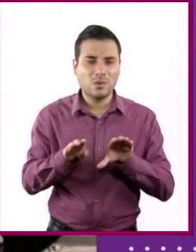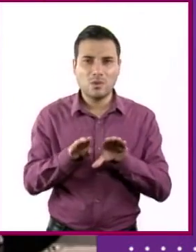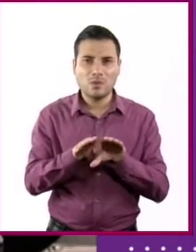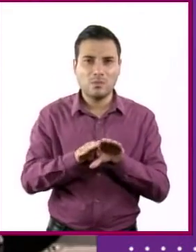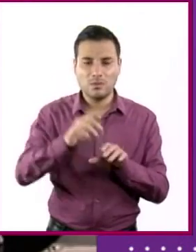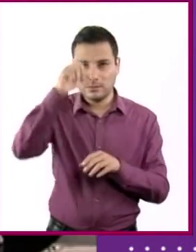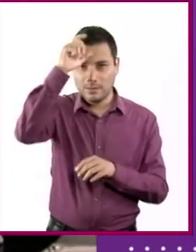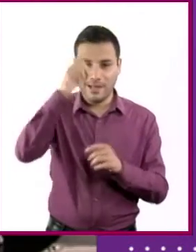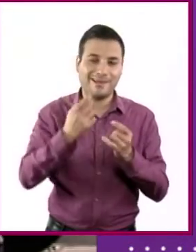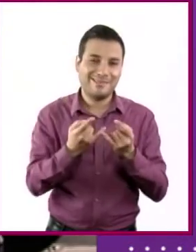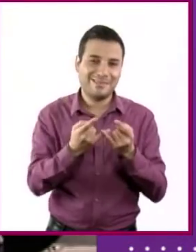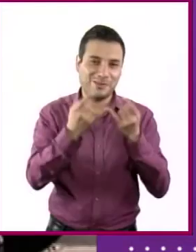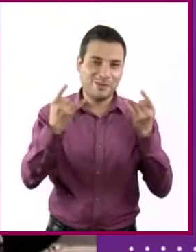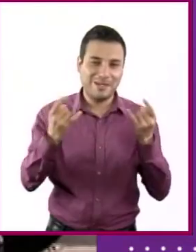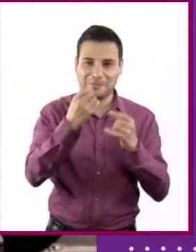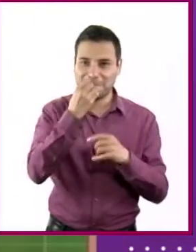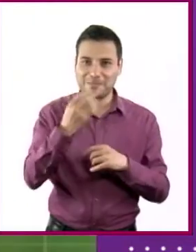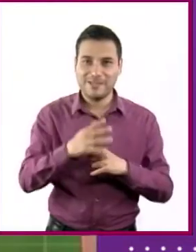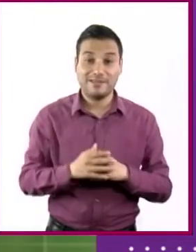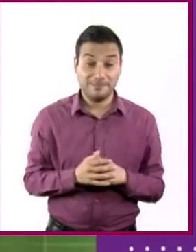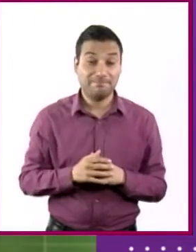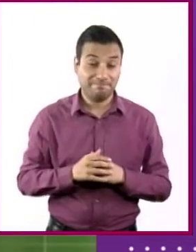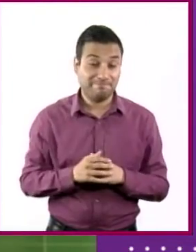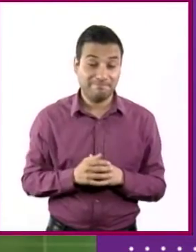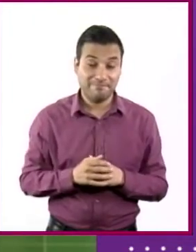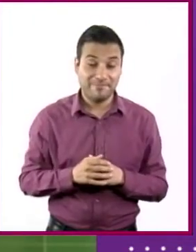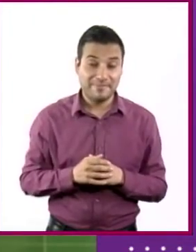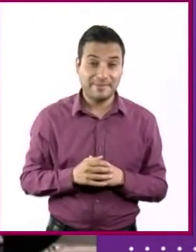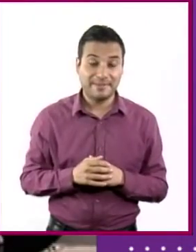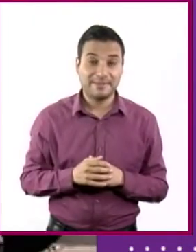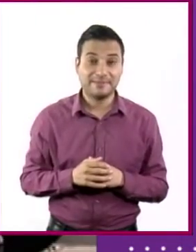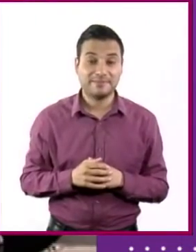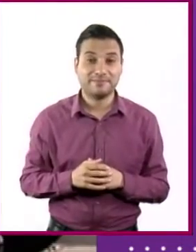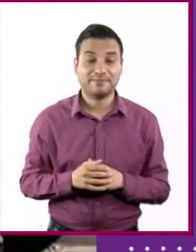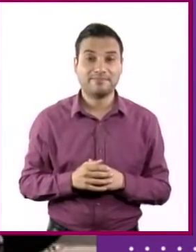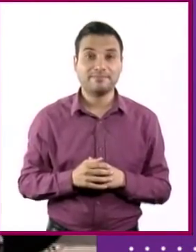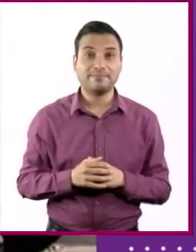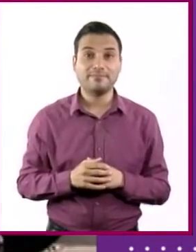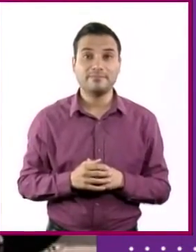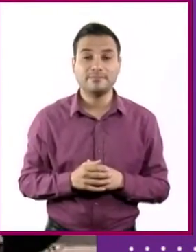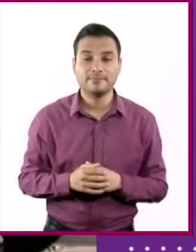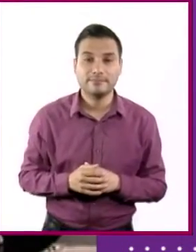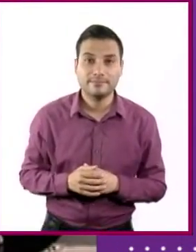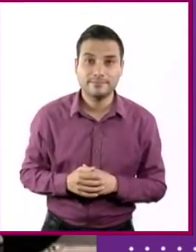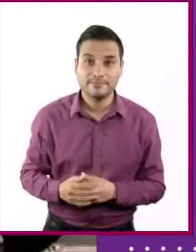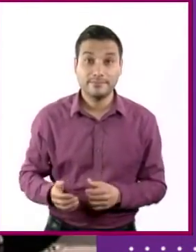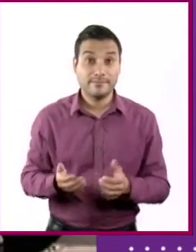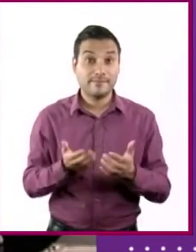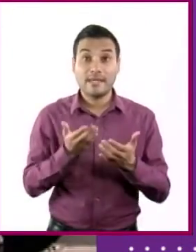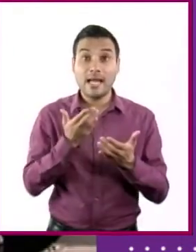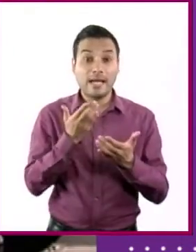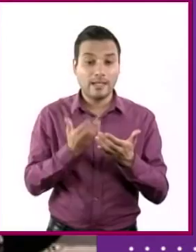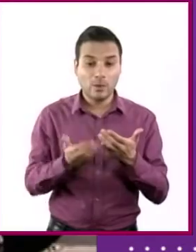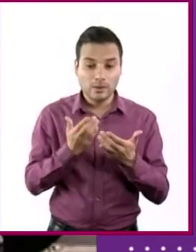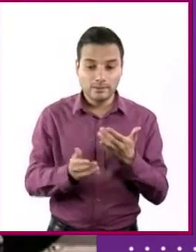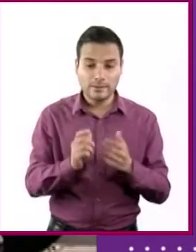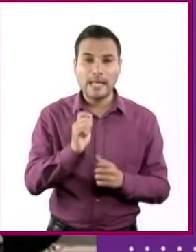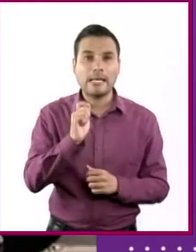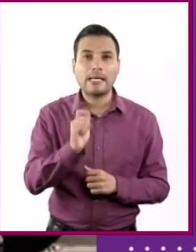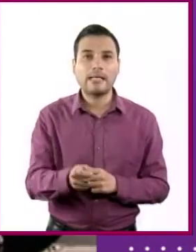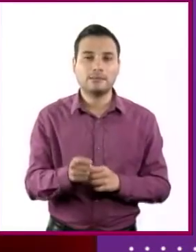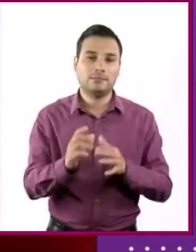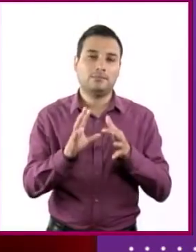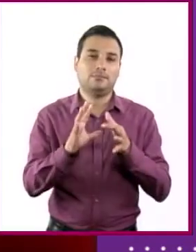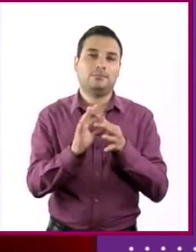That's a nice story, Sarah. Yes, it is. Now, we have information about famous